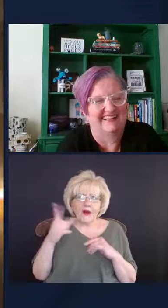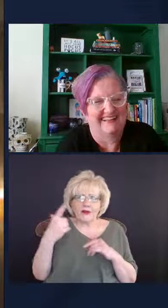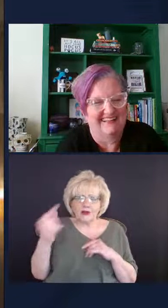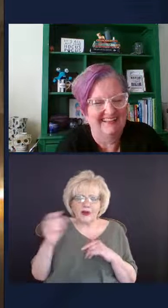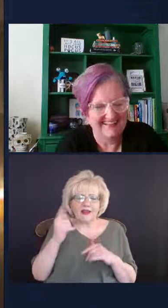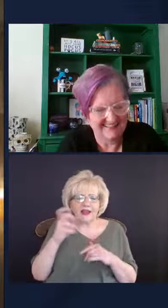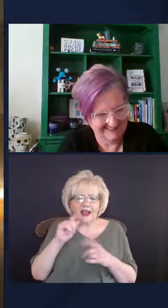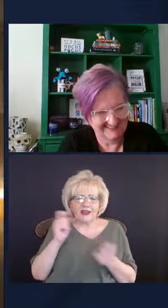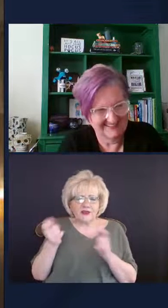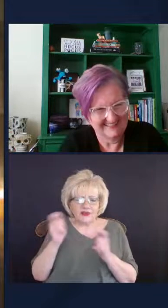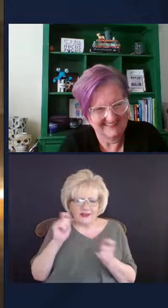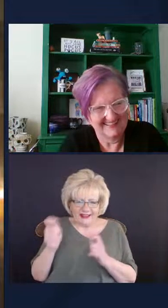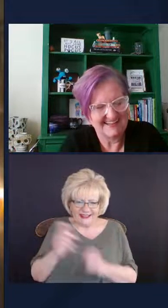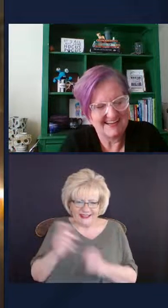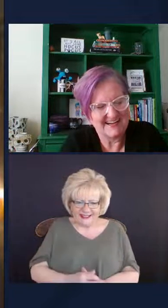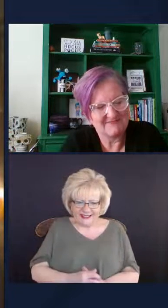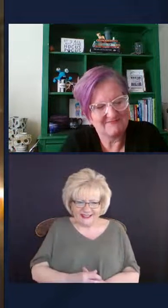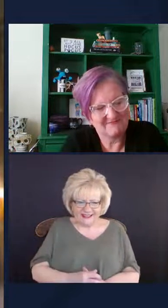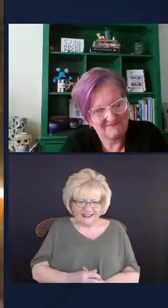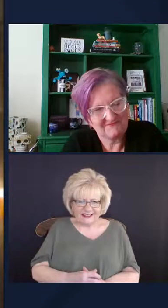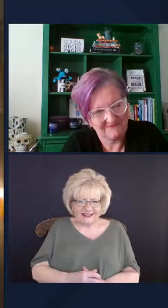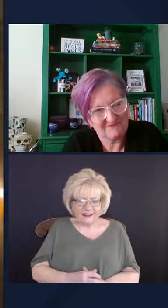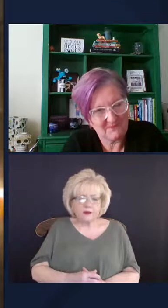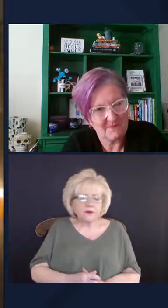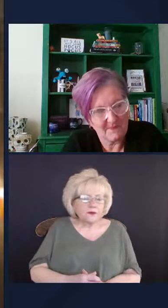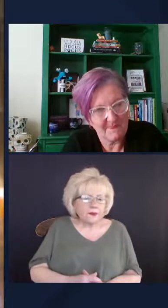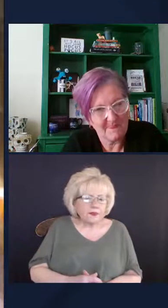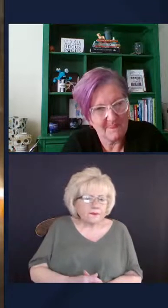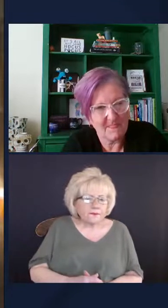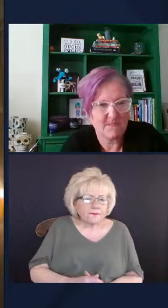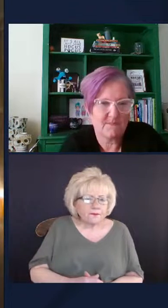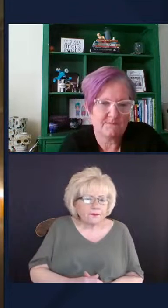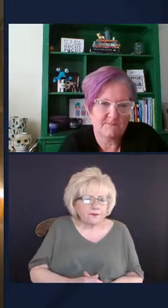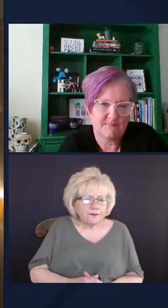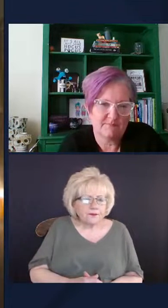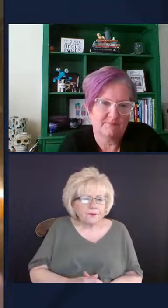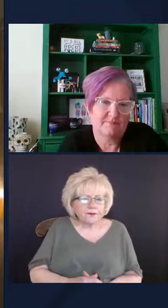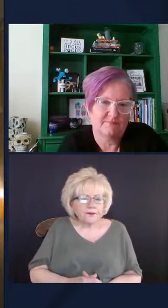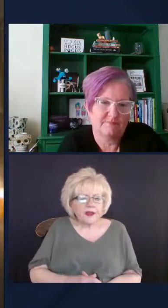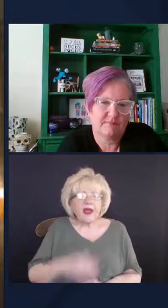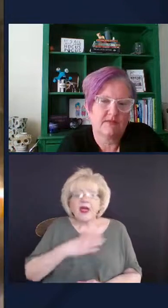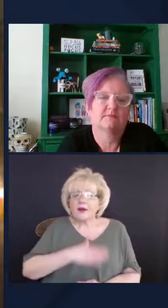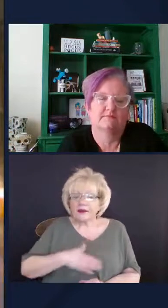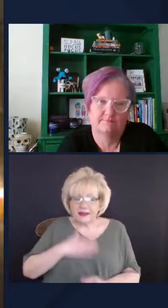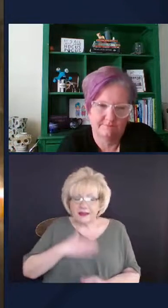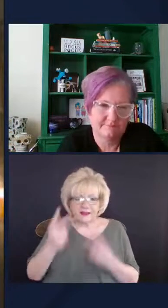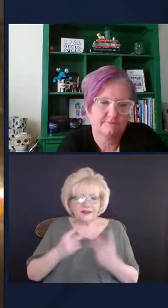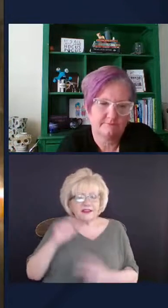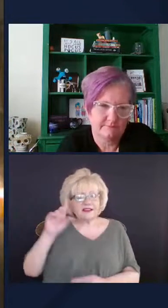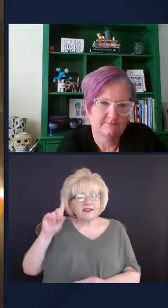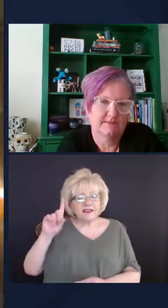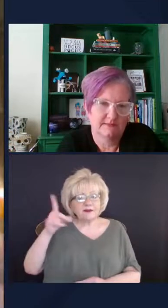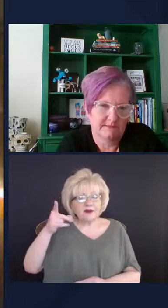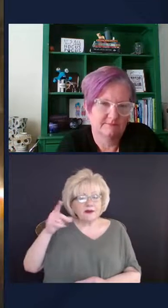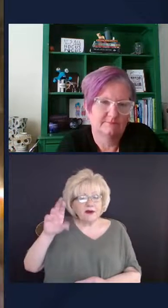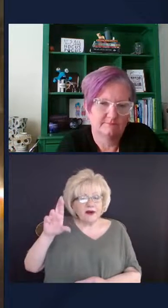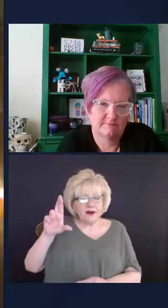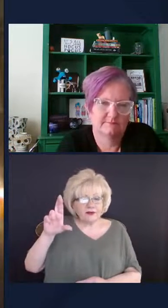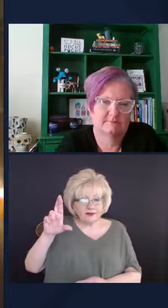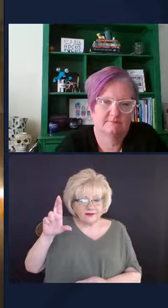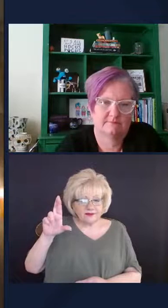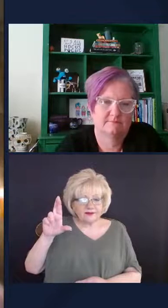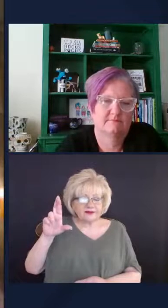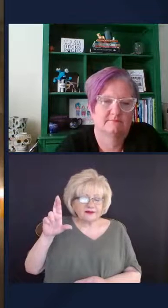second. and Um, of course, please, please, please visit disabilityrightspa.org. We have so